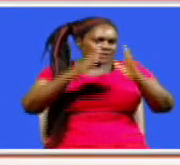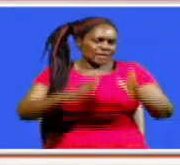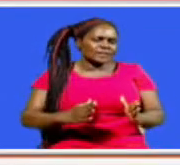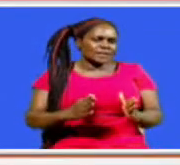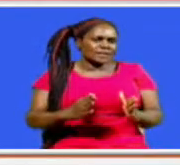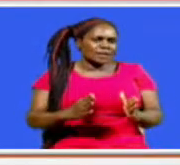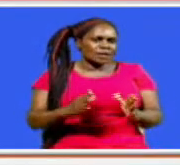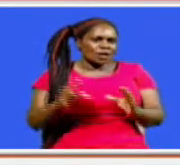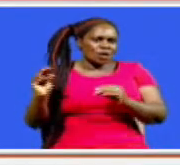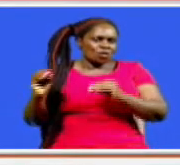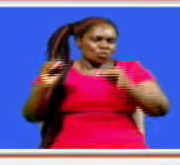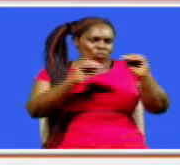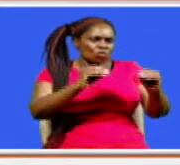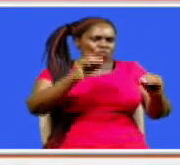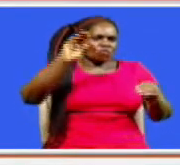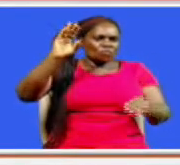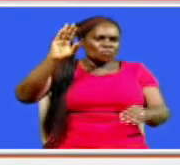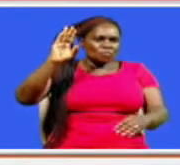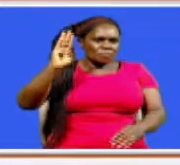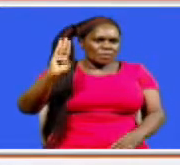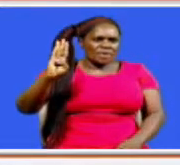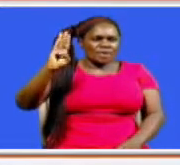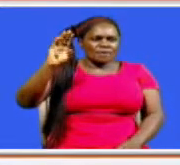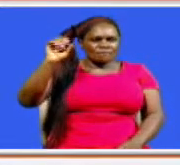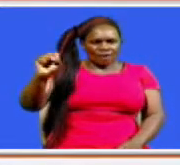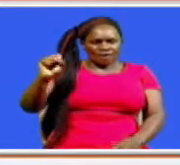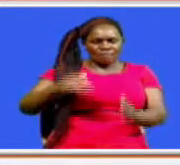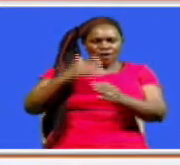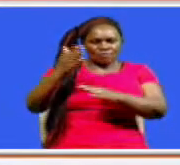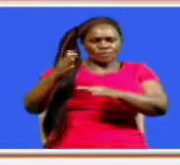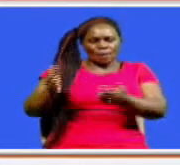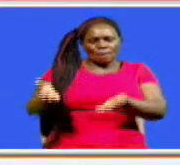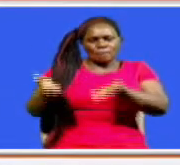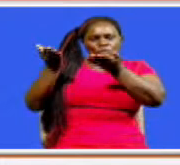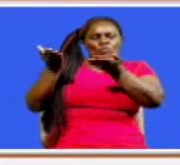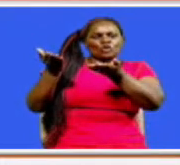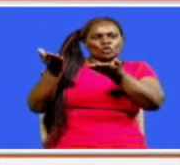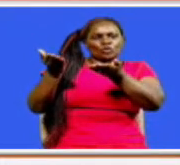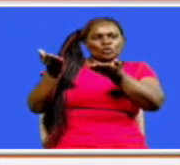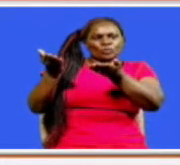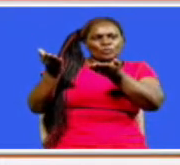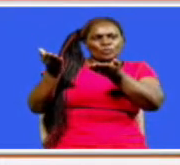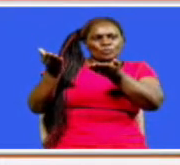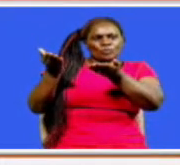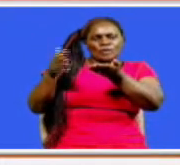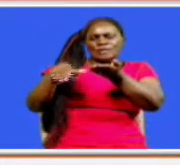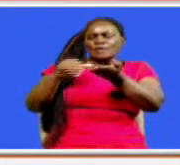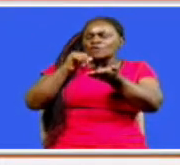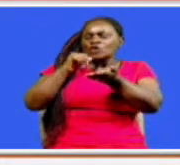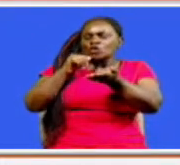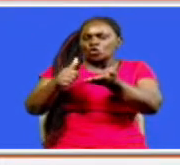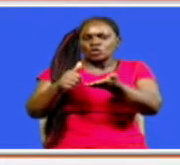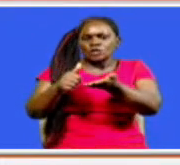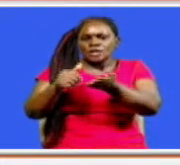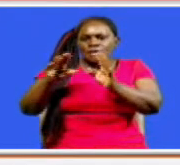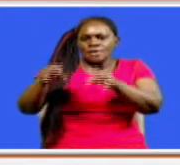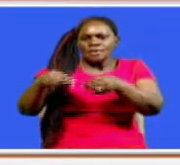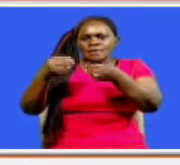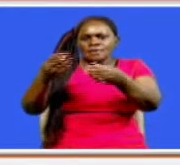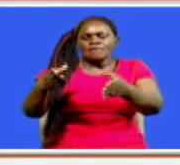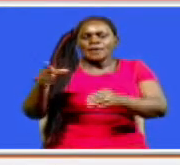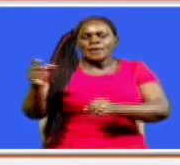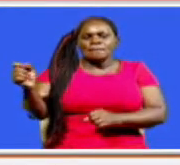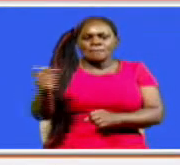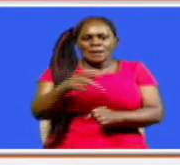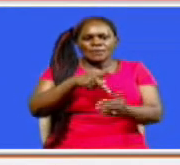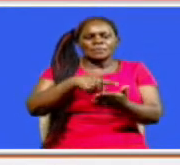to C5 after their promotion, they were not given the